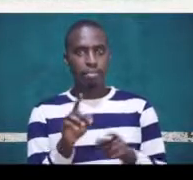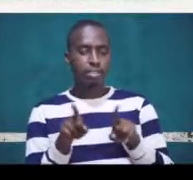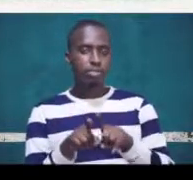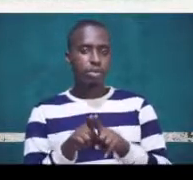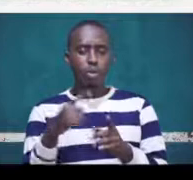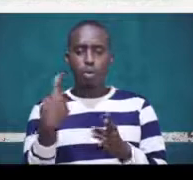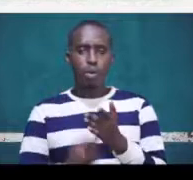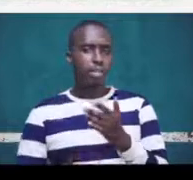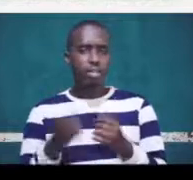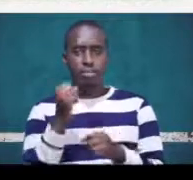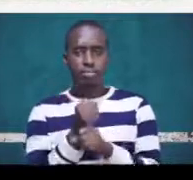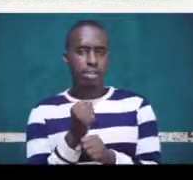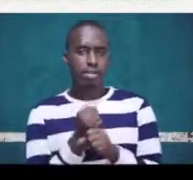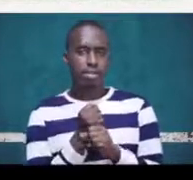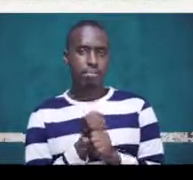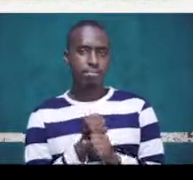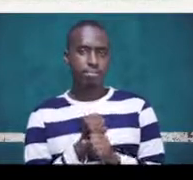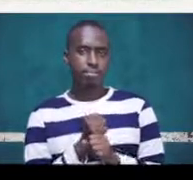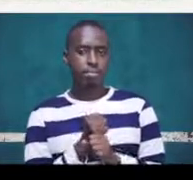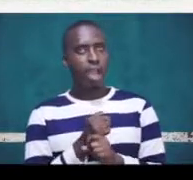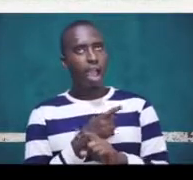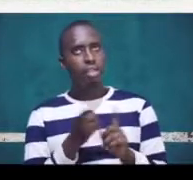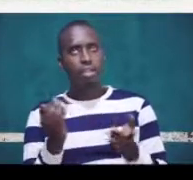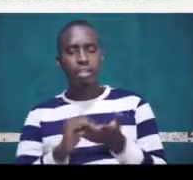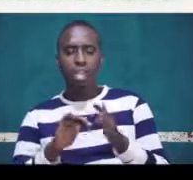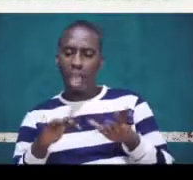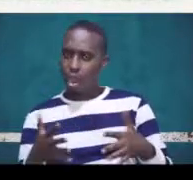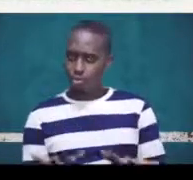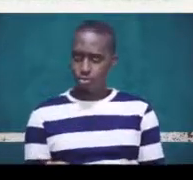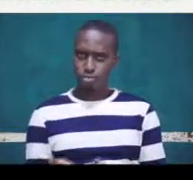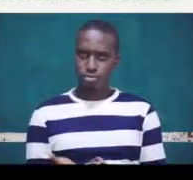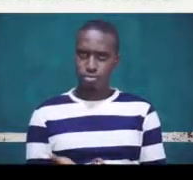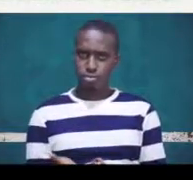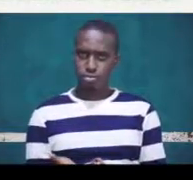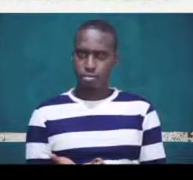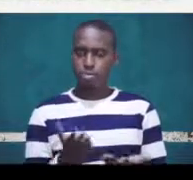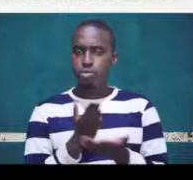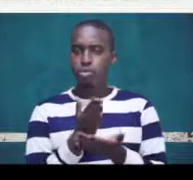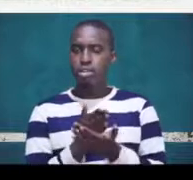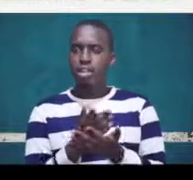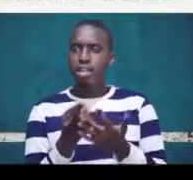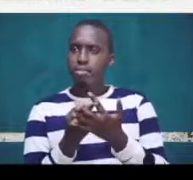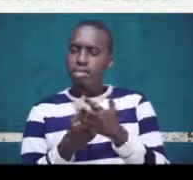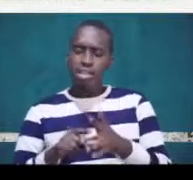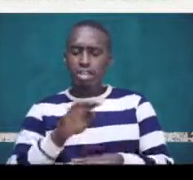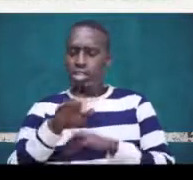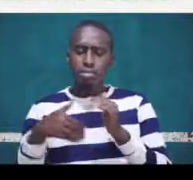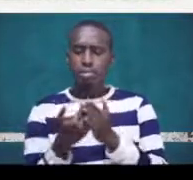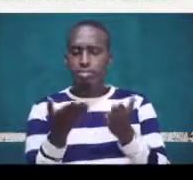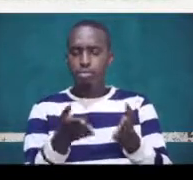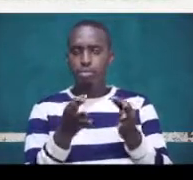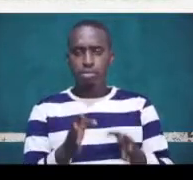exactly what is made, but also how. What is the very beginning of all this?